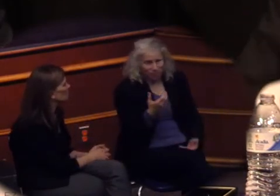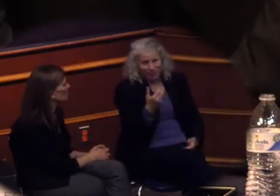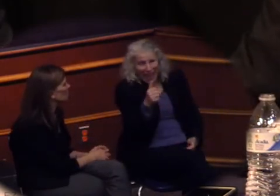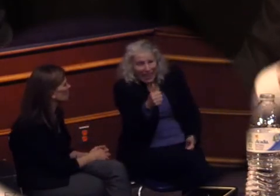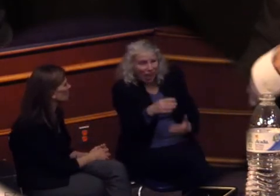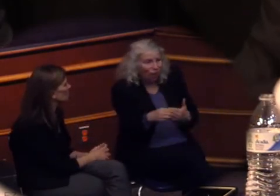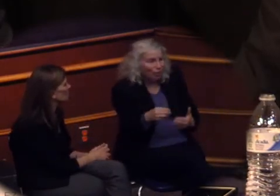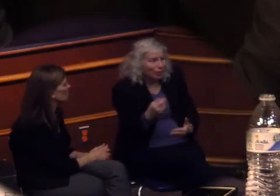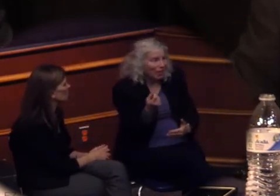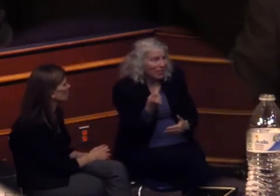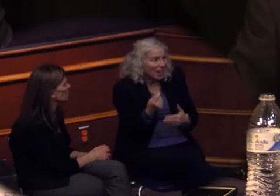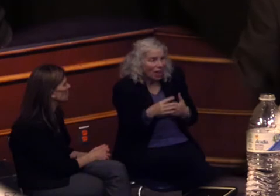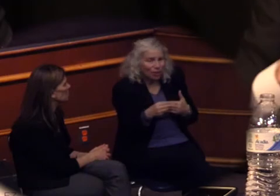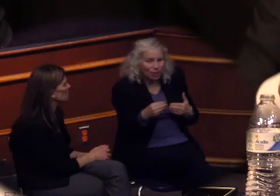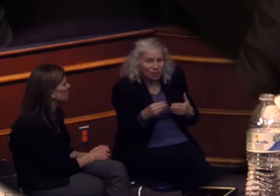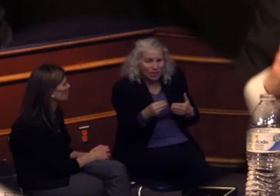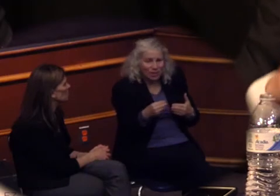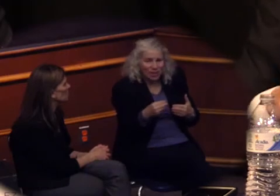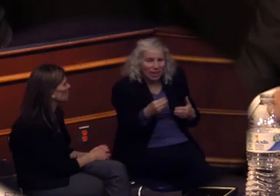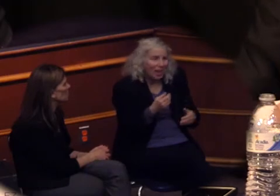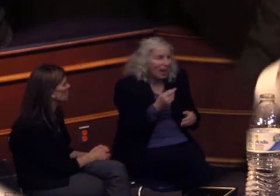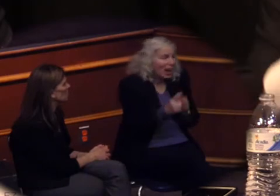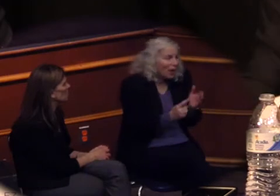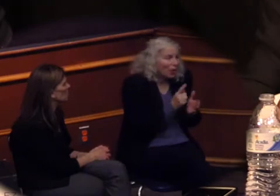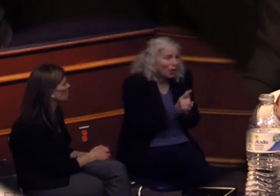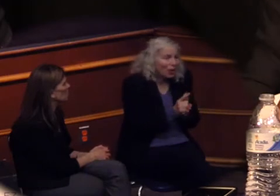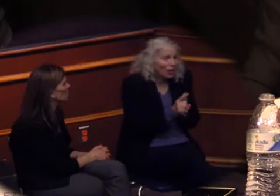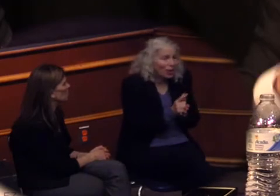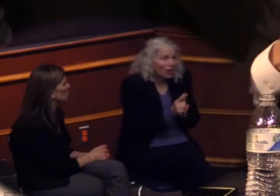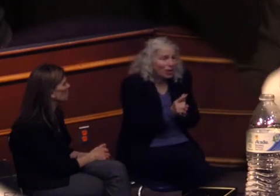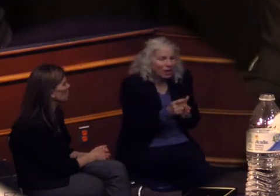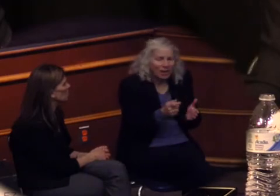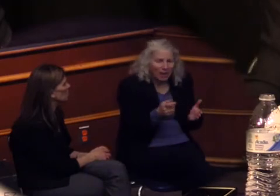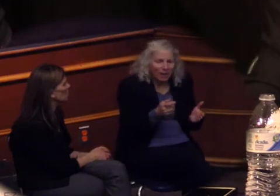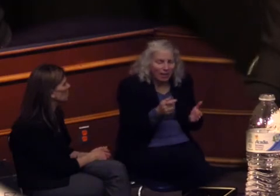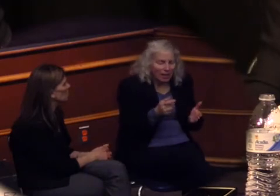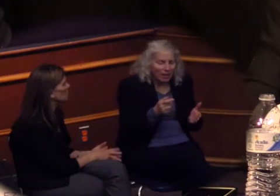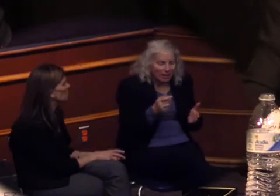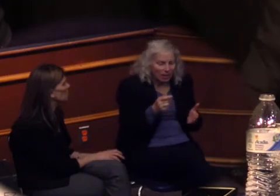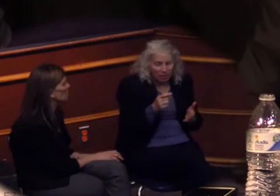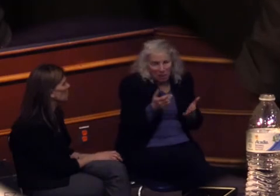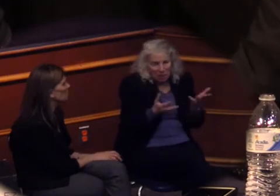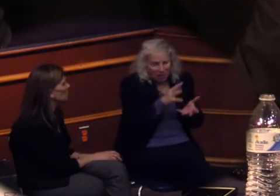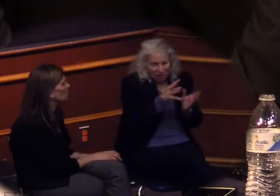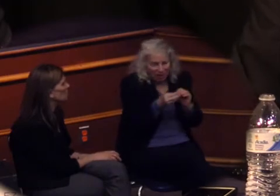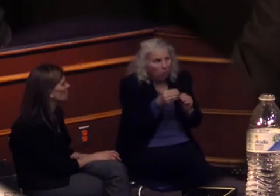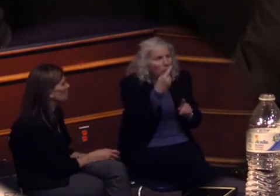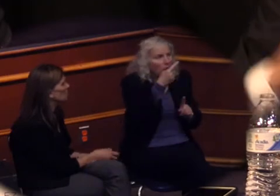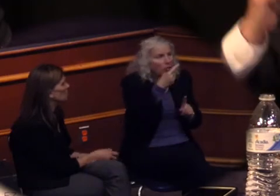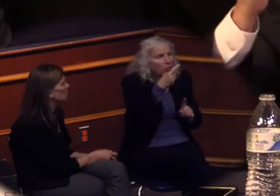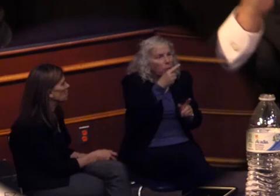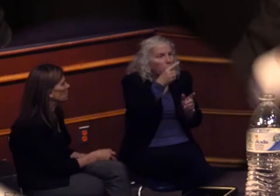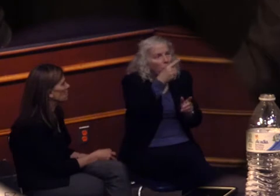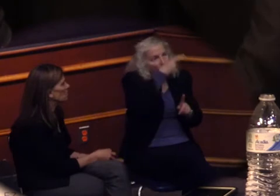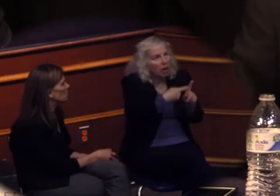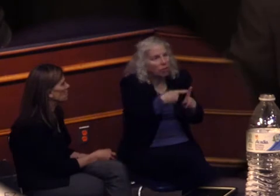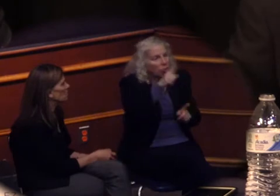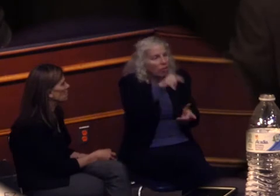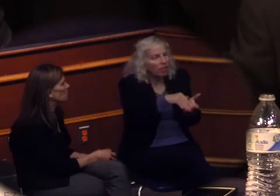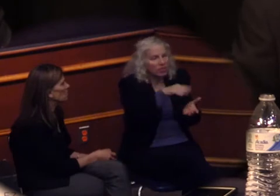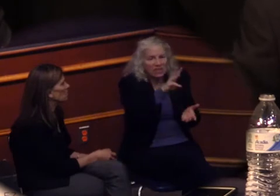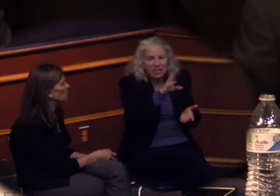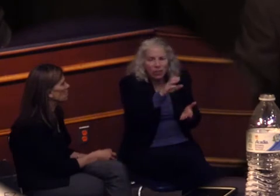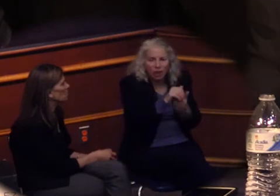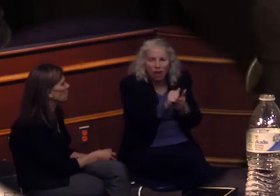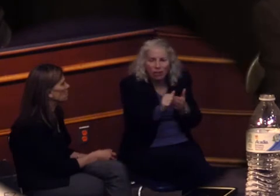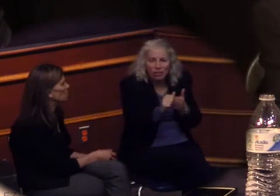have someone who went through this, a minimum wage job at $11 an hour, you make $1,600 a month, and the average